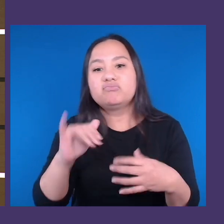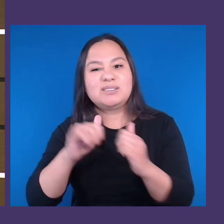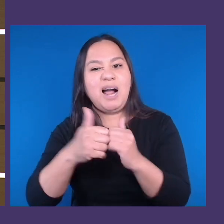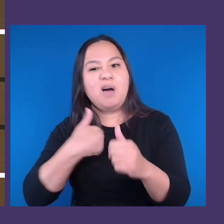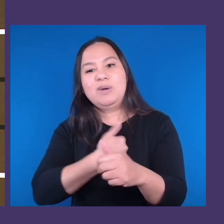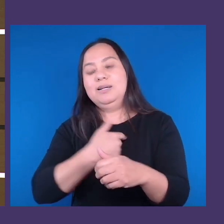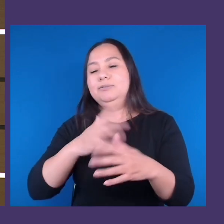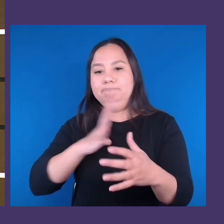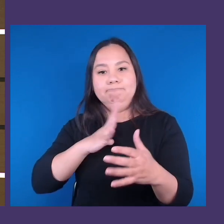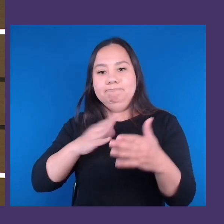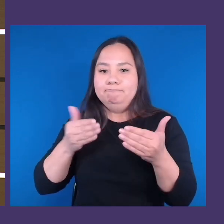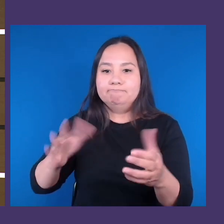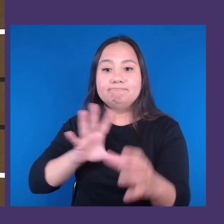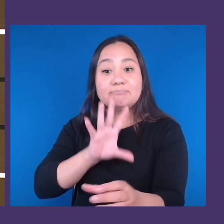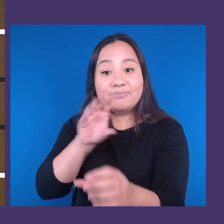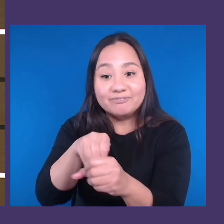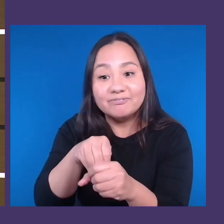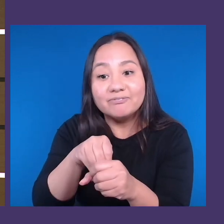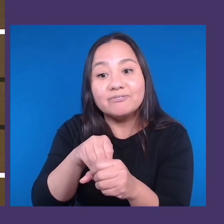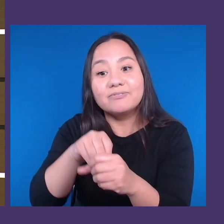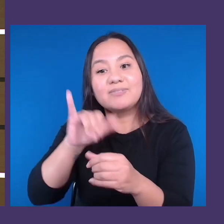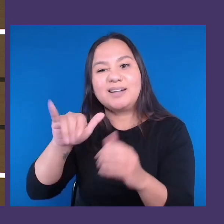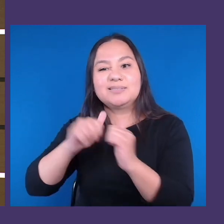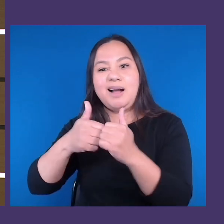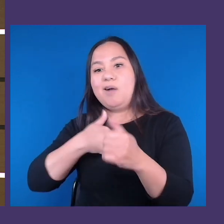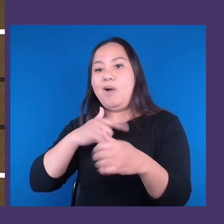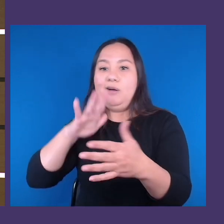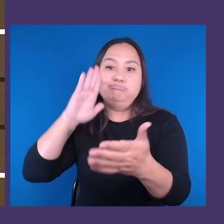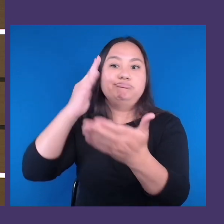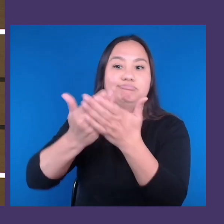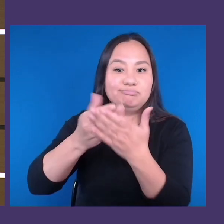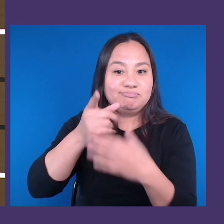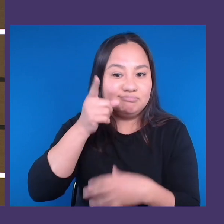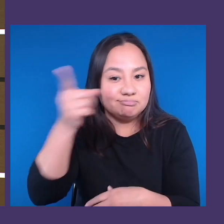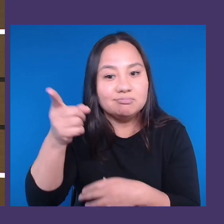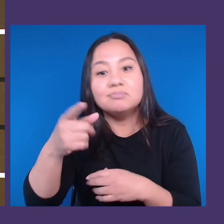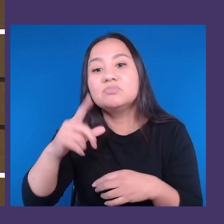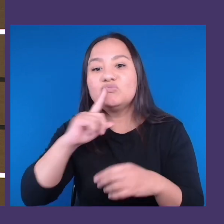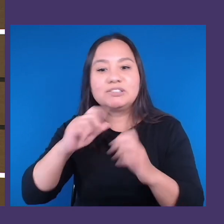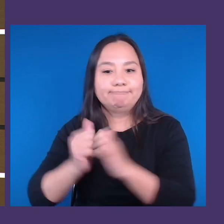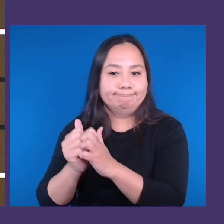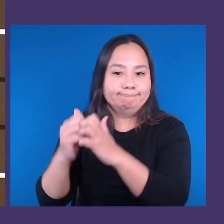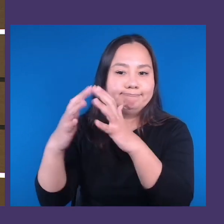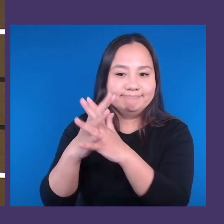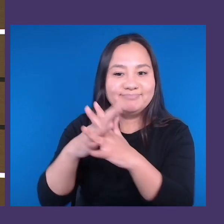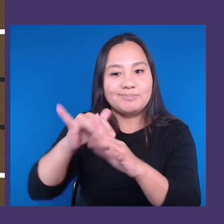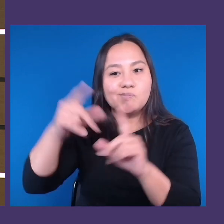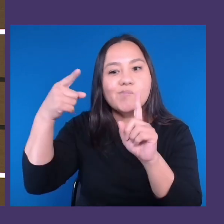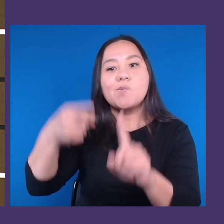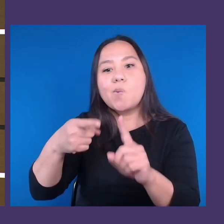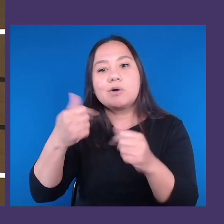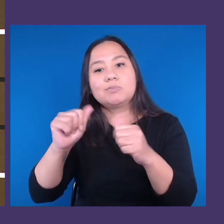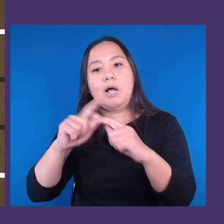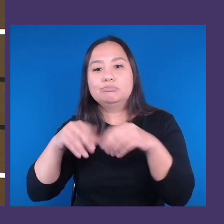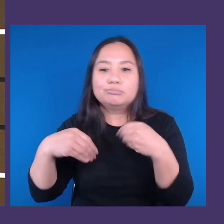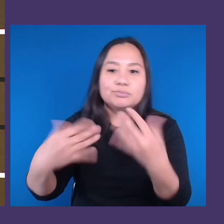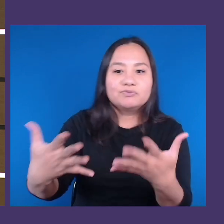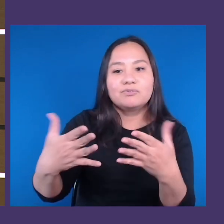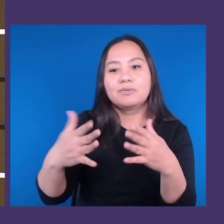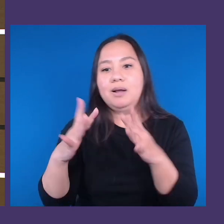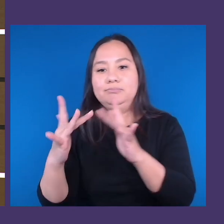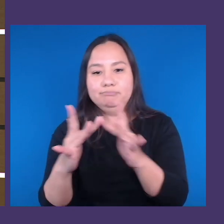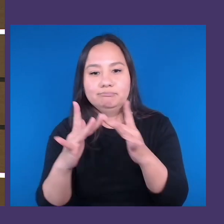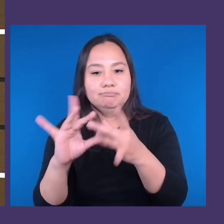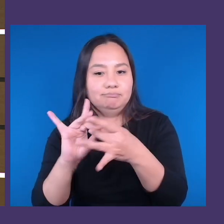Mawingo. It was a startup at that point, providing broadband connectivity. Mawingo is the Swahili word for cloud, so